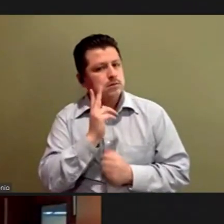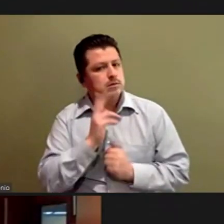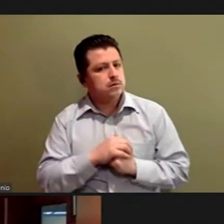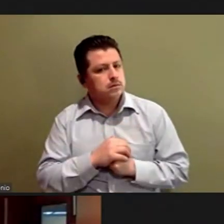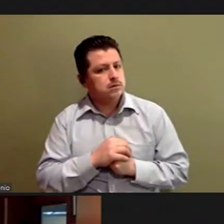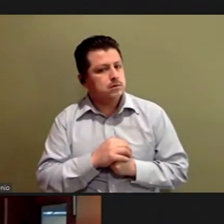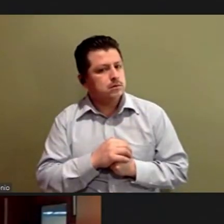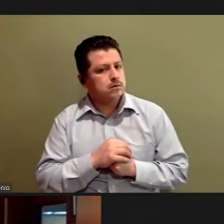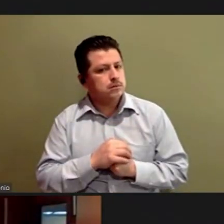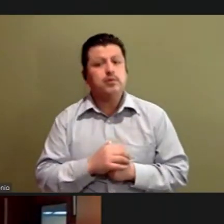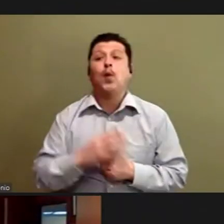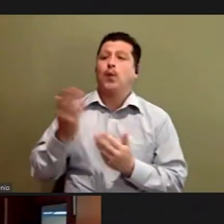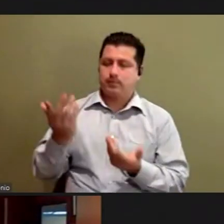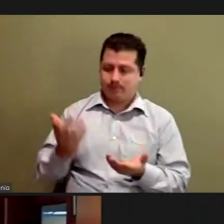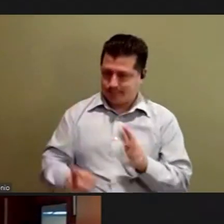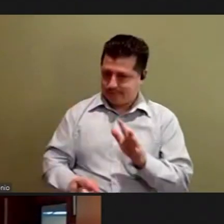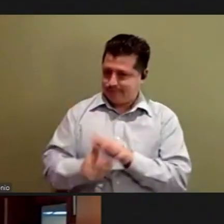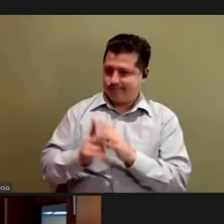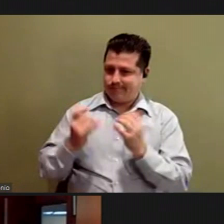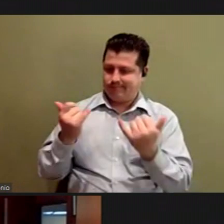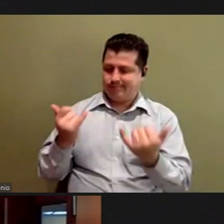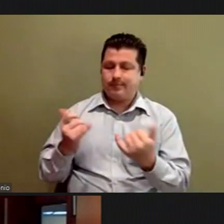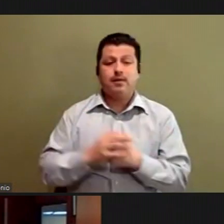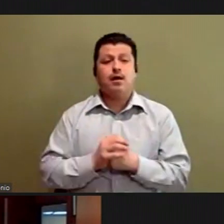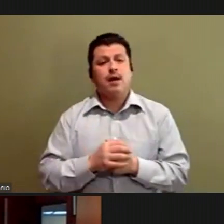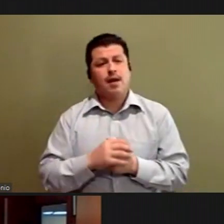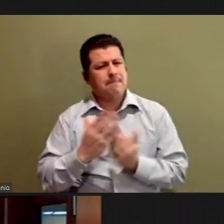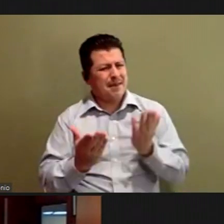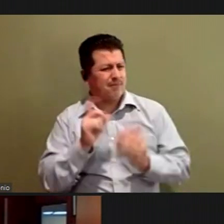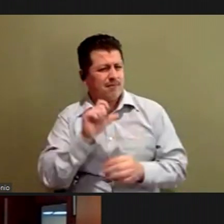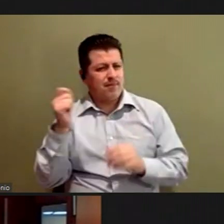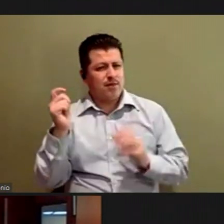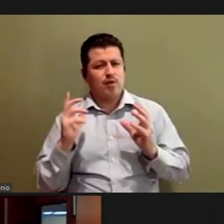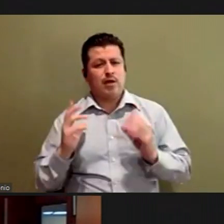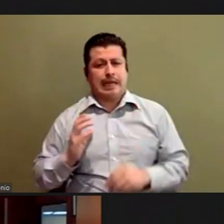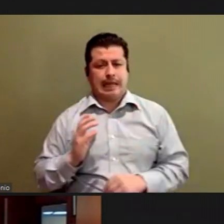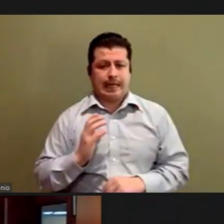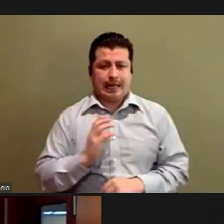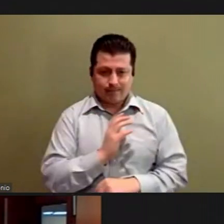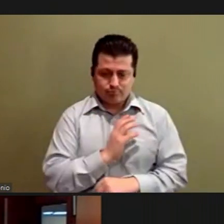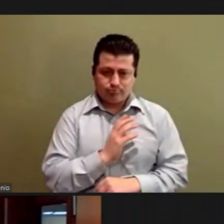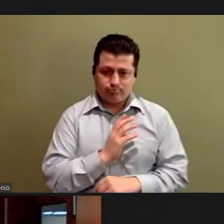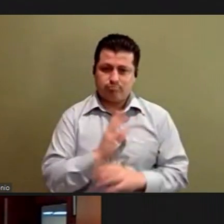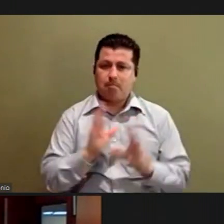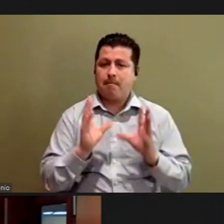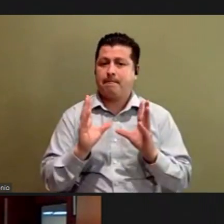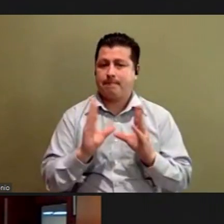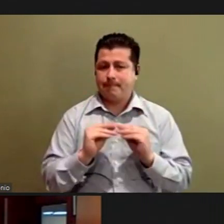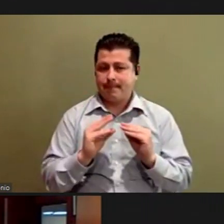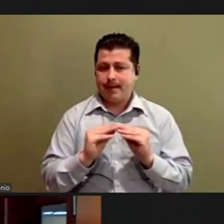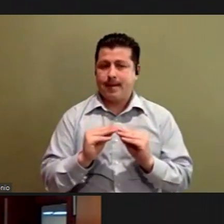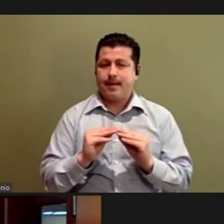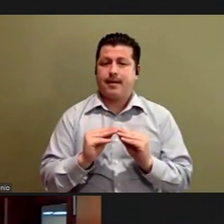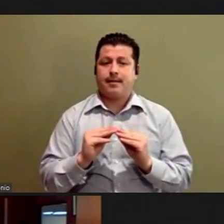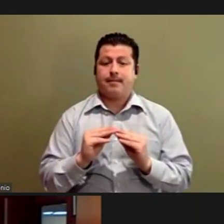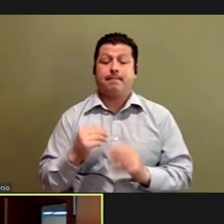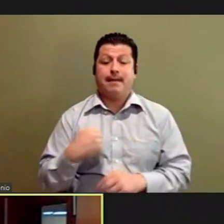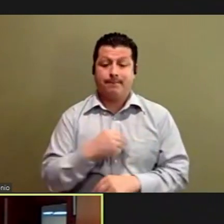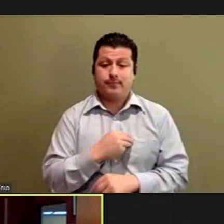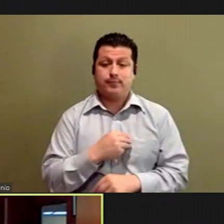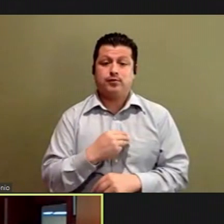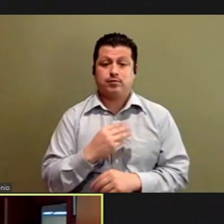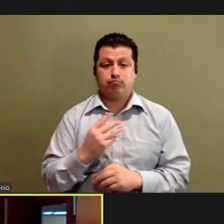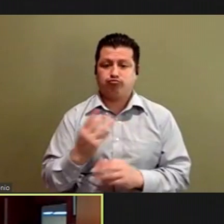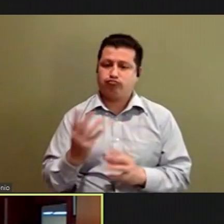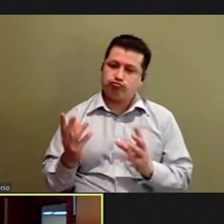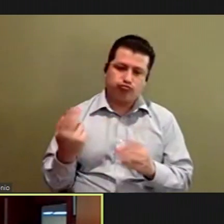is. And there may be some other council members joining, but in the meantime, Mayor, would you like to make some closing remarks? Yes,